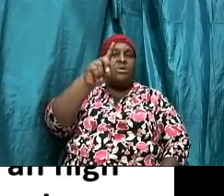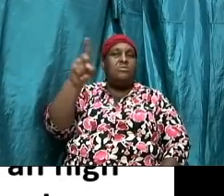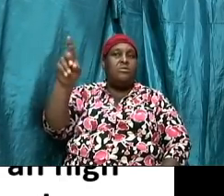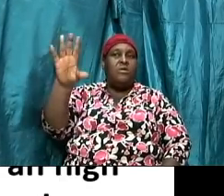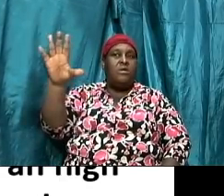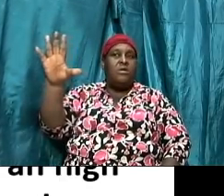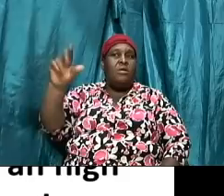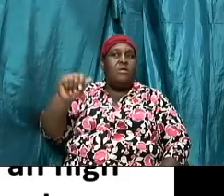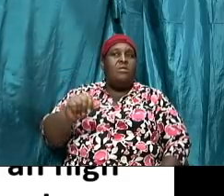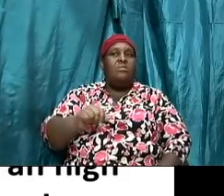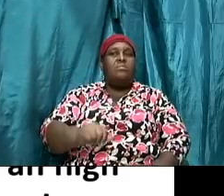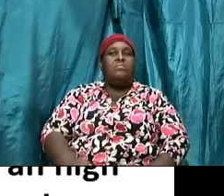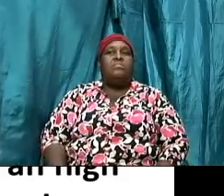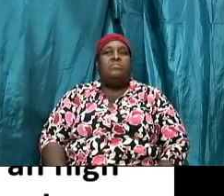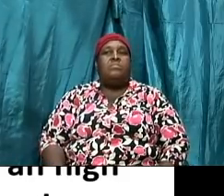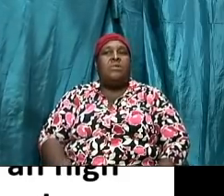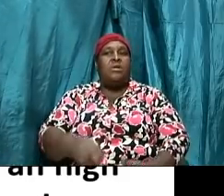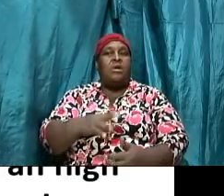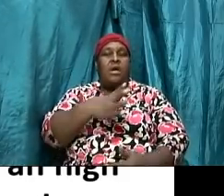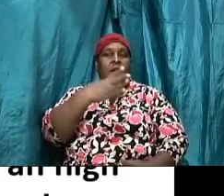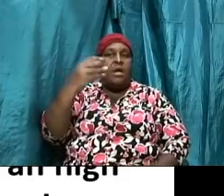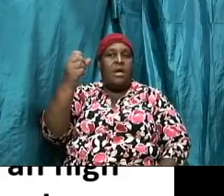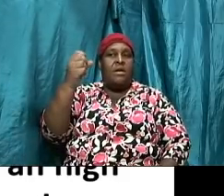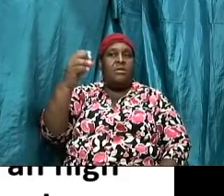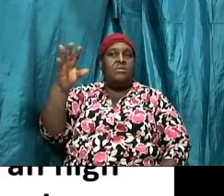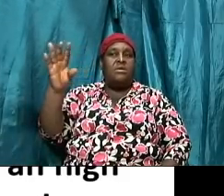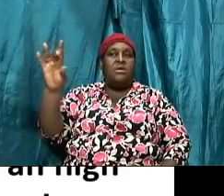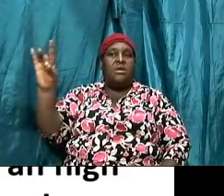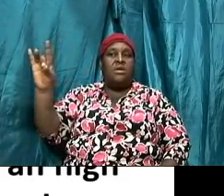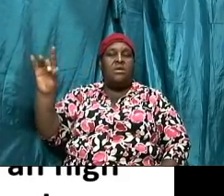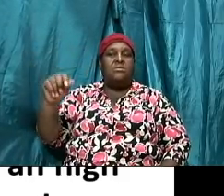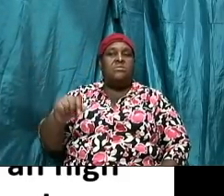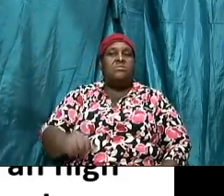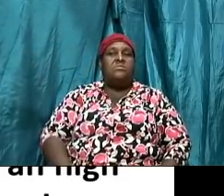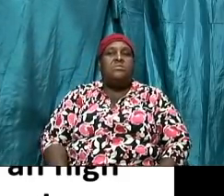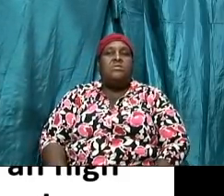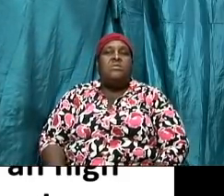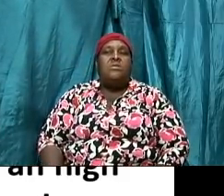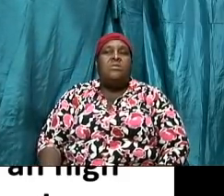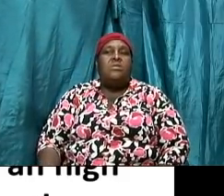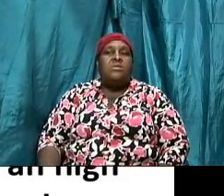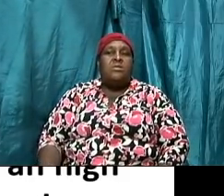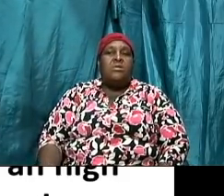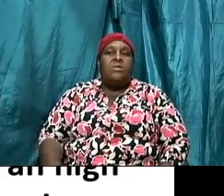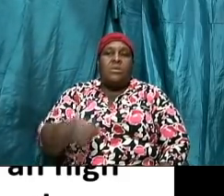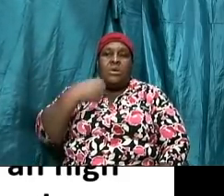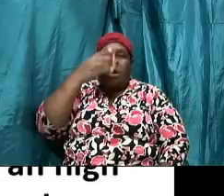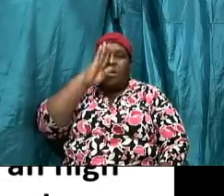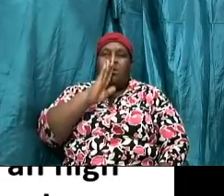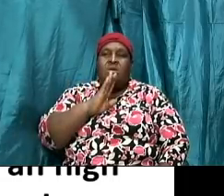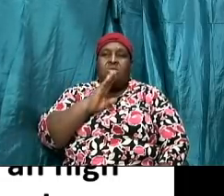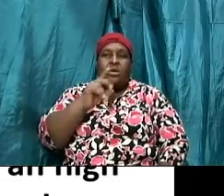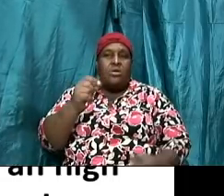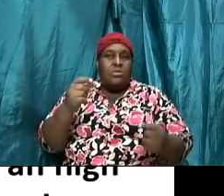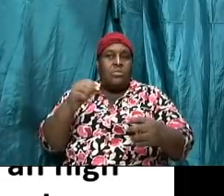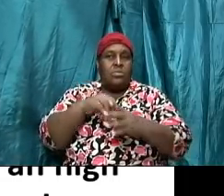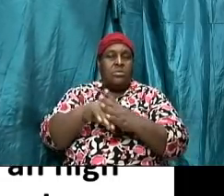important. I want to leave this one with you just to touch you about what God is going to do in the New Testament.